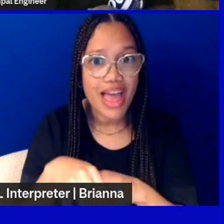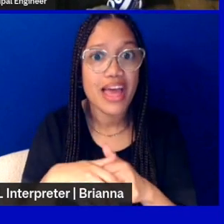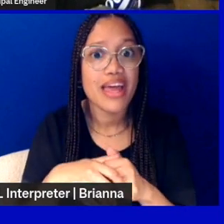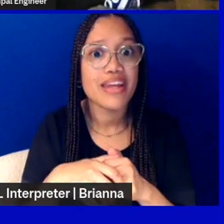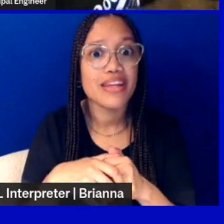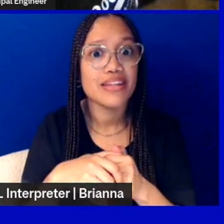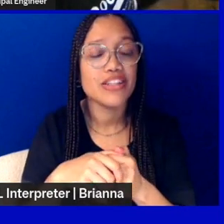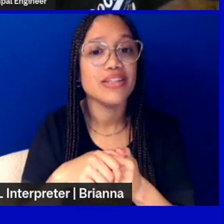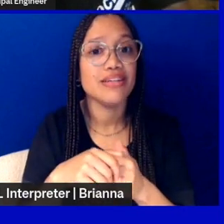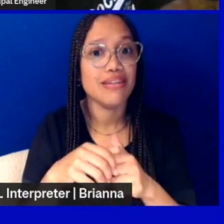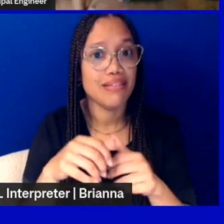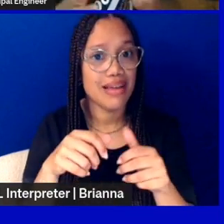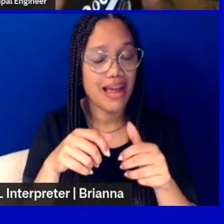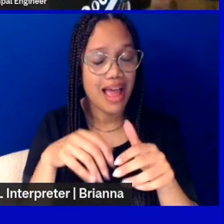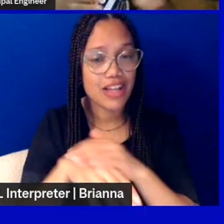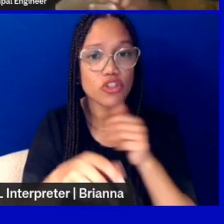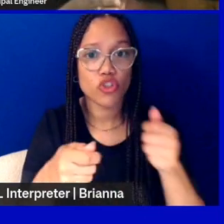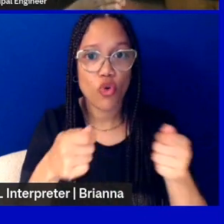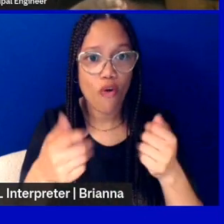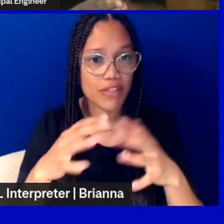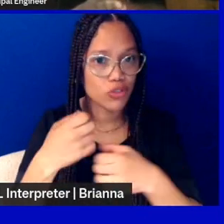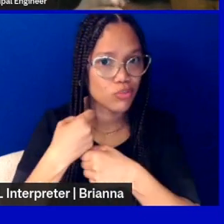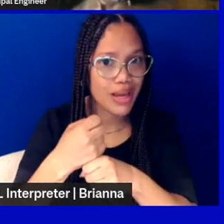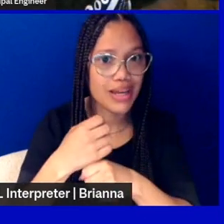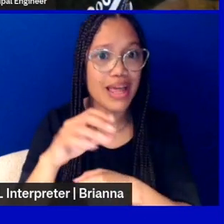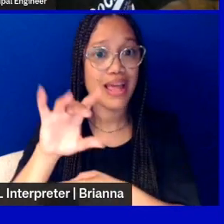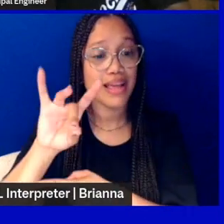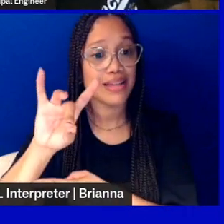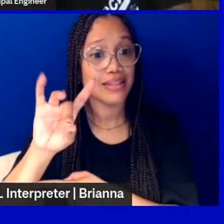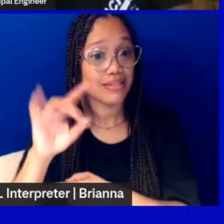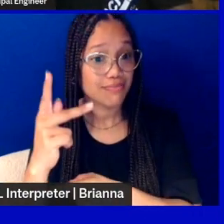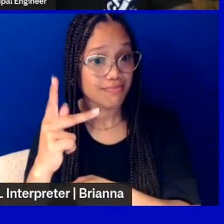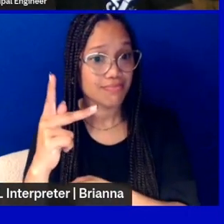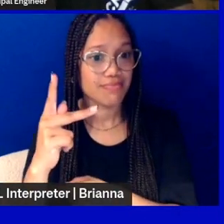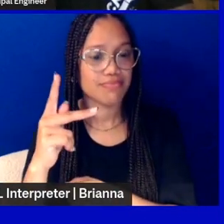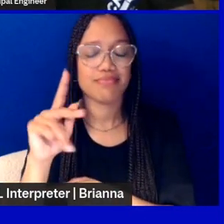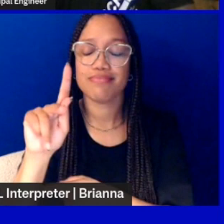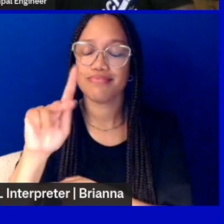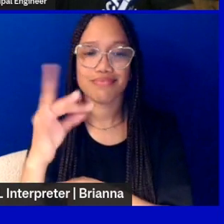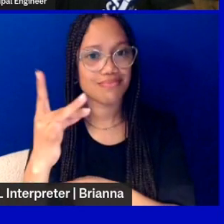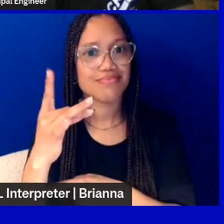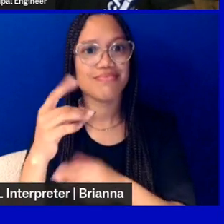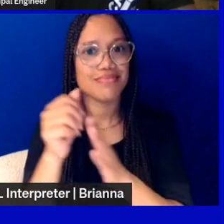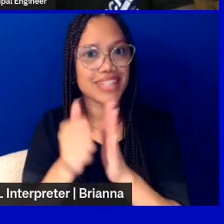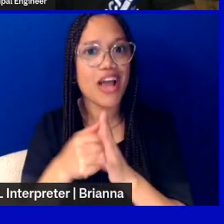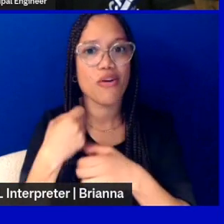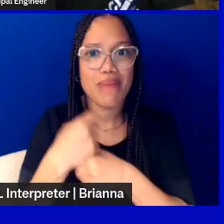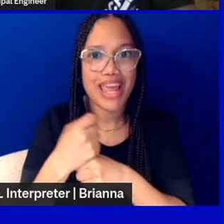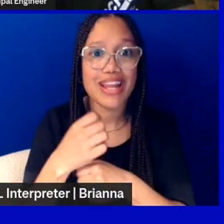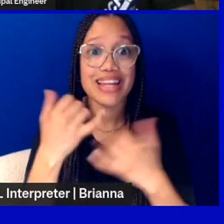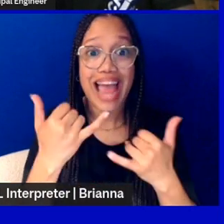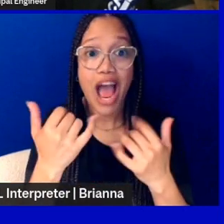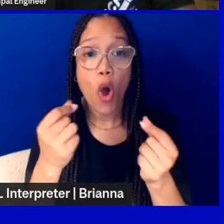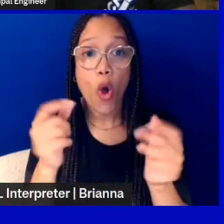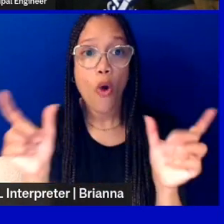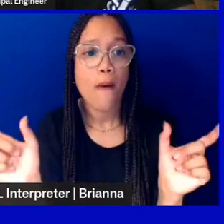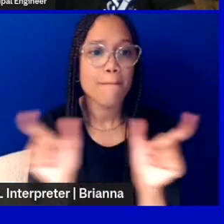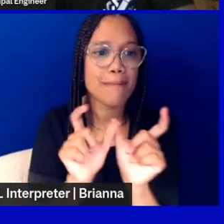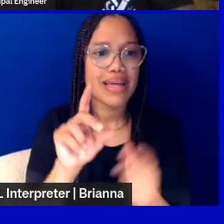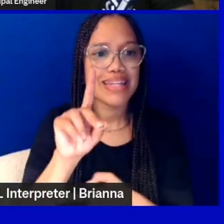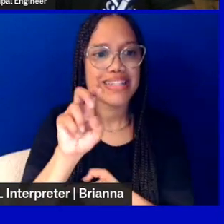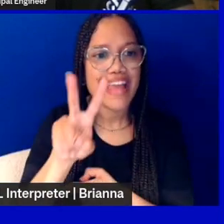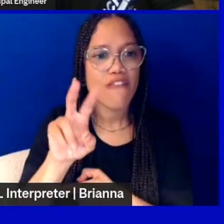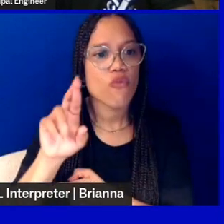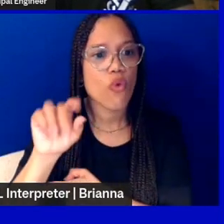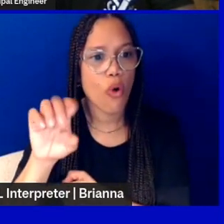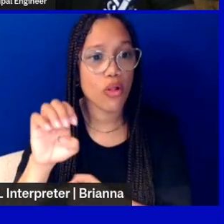created. The next thing here is to bind these together to this dev role on the Vault side. So what we have done here is